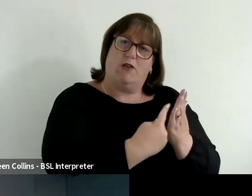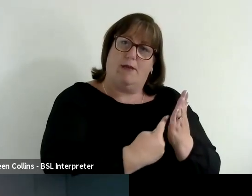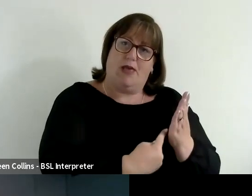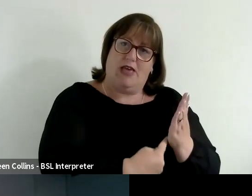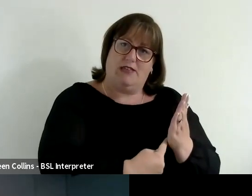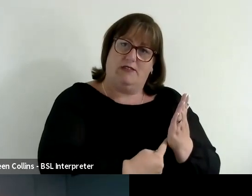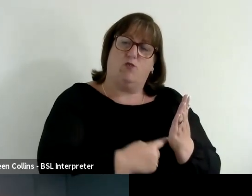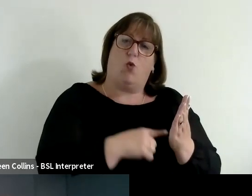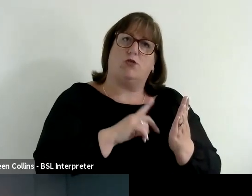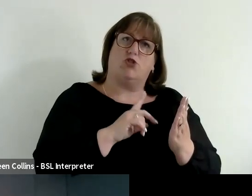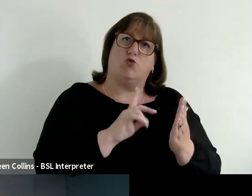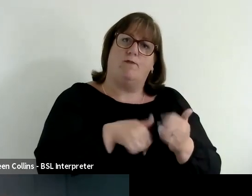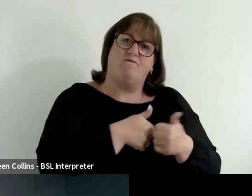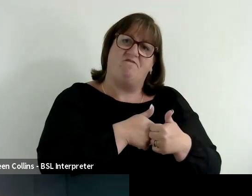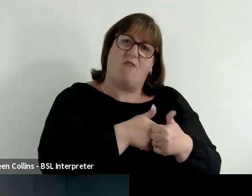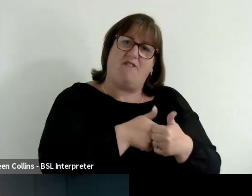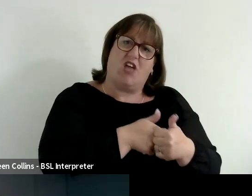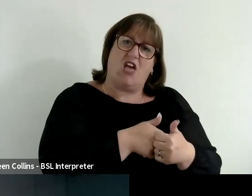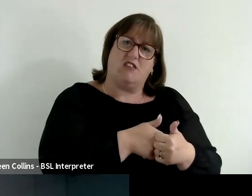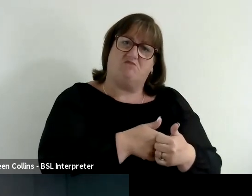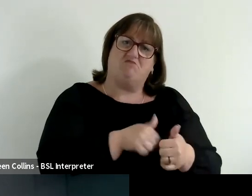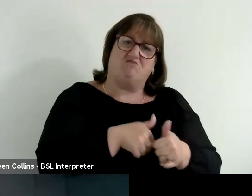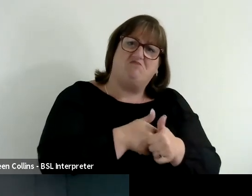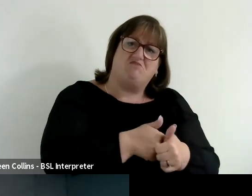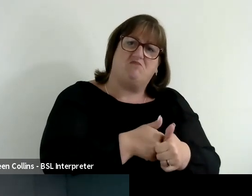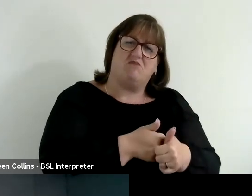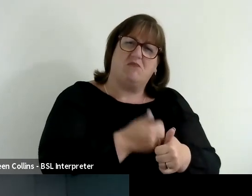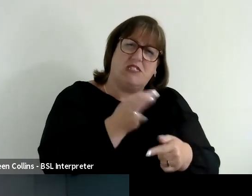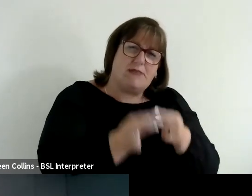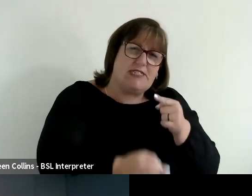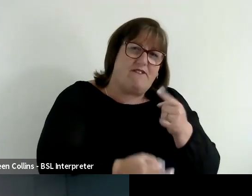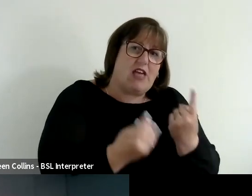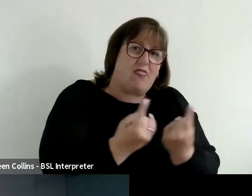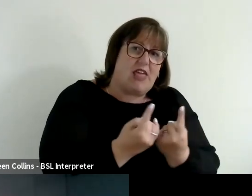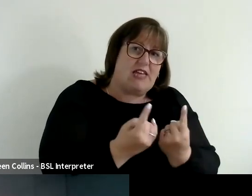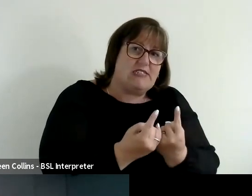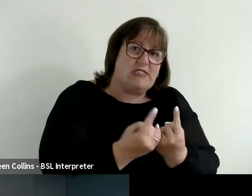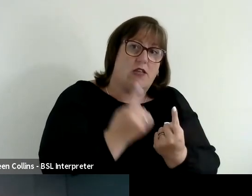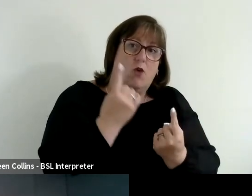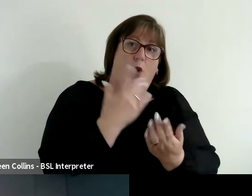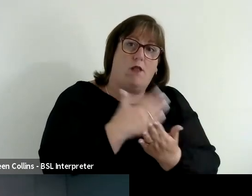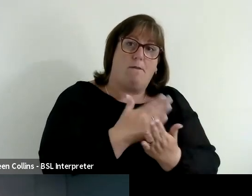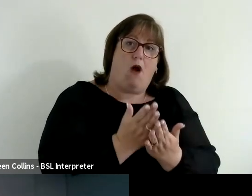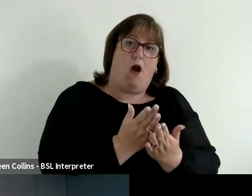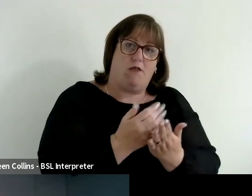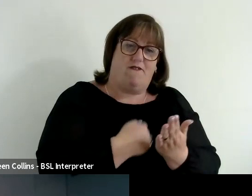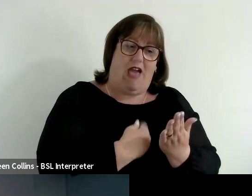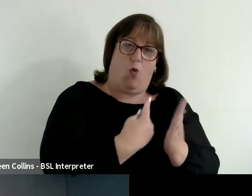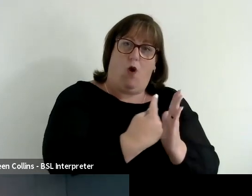for certain things. And one of those parts of our remit is to celebrate